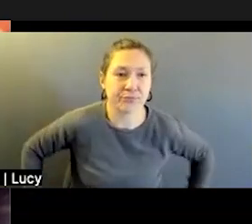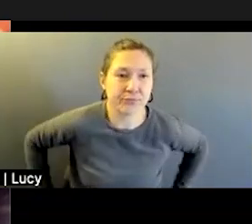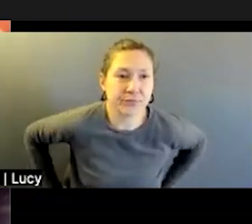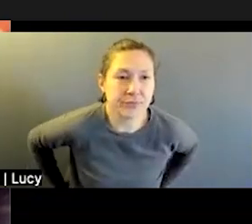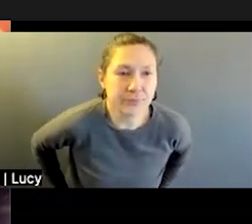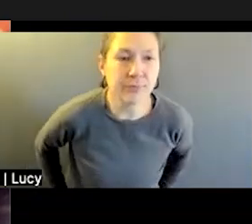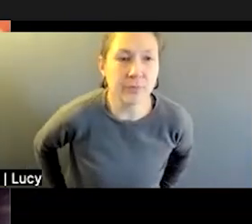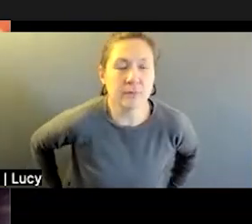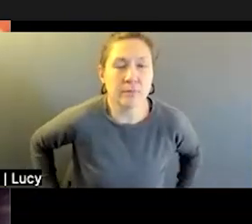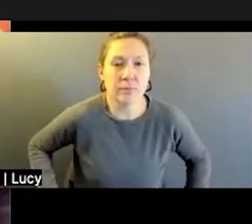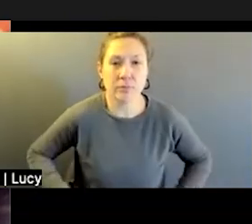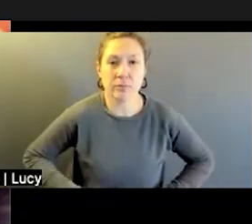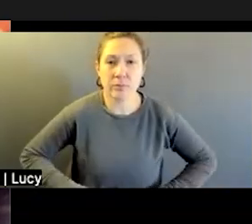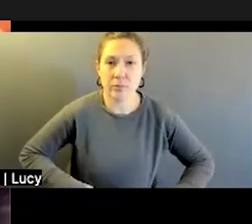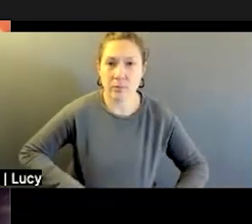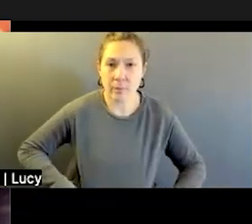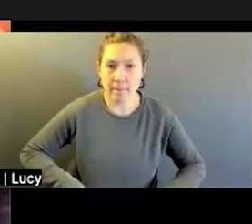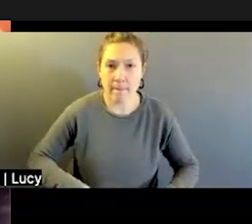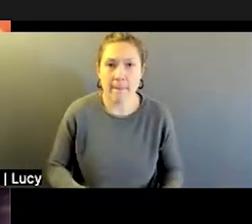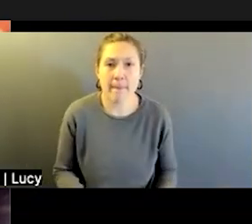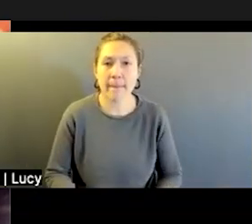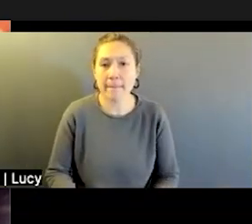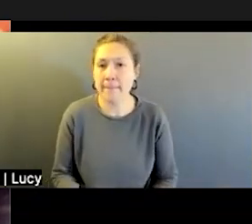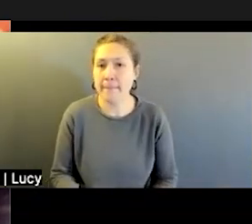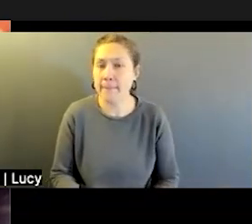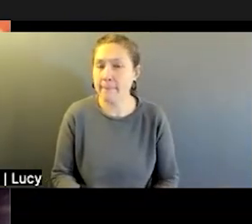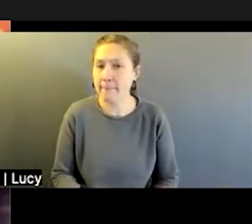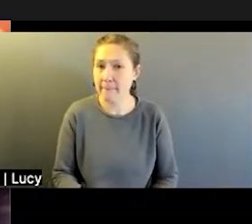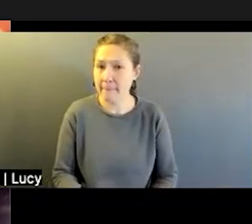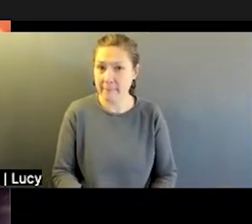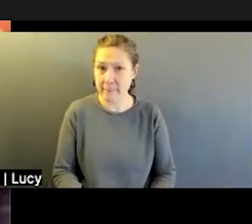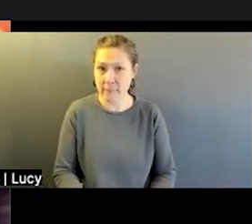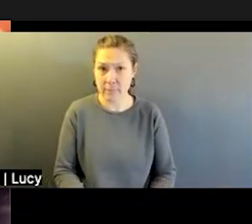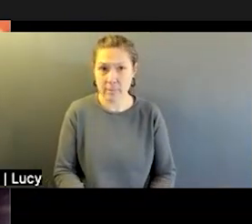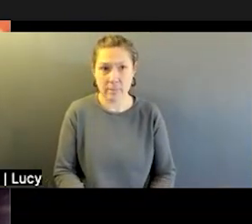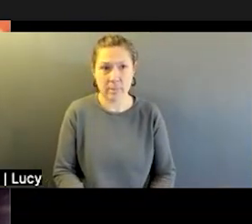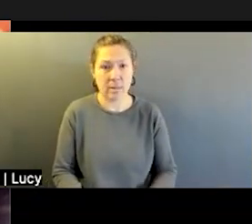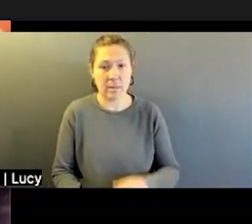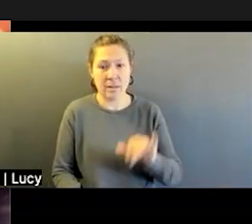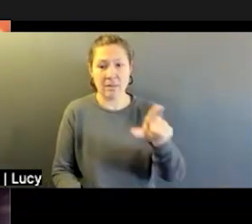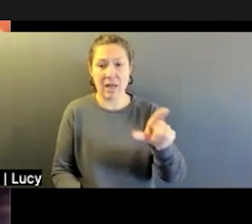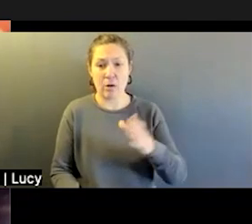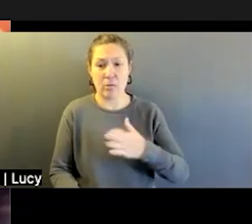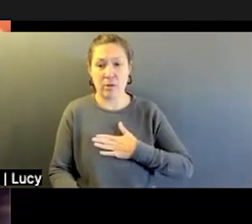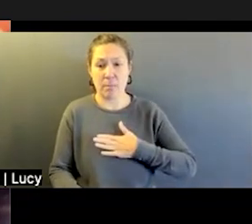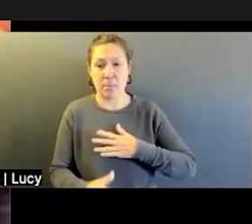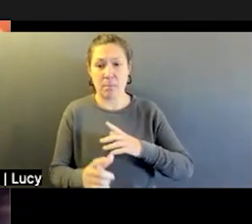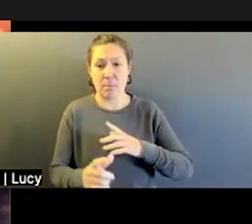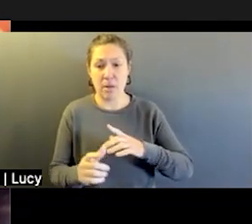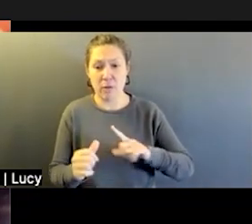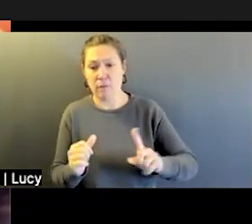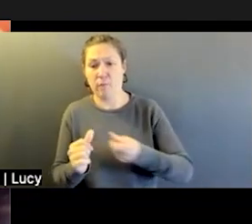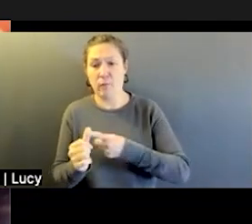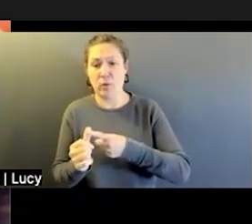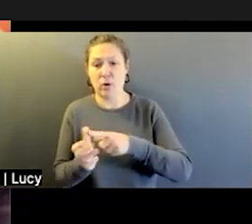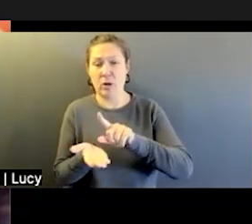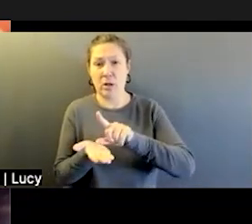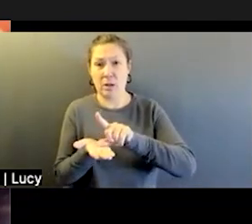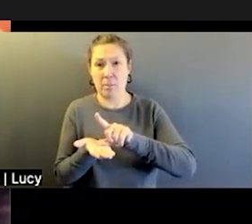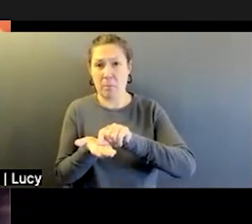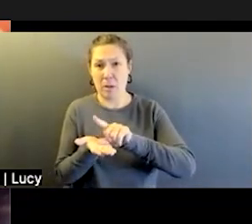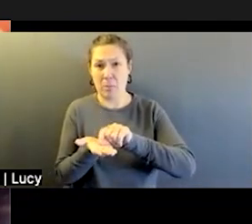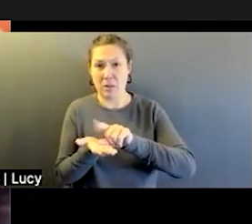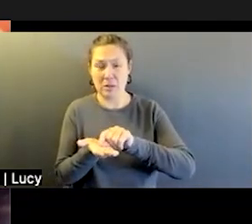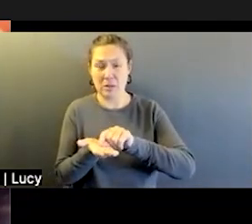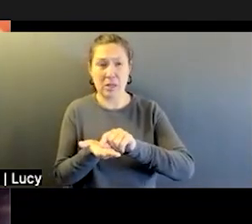This is that's been my first publication and the core of my PhD thesis some years ago.